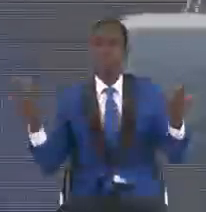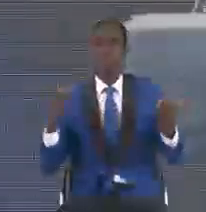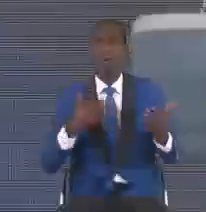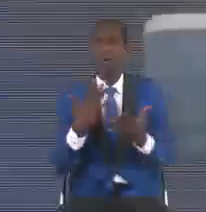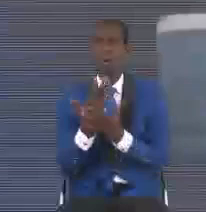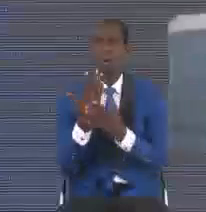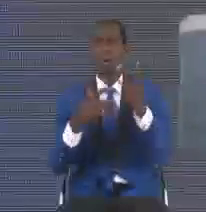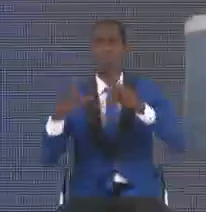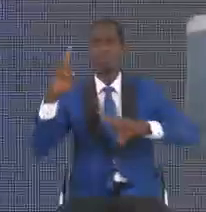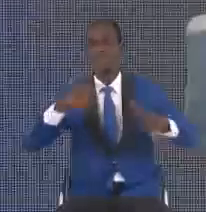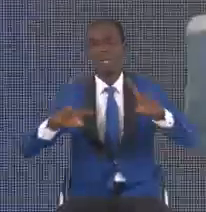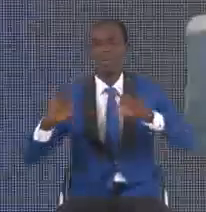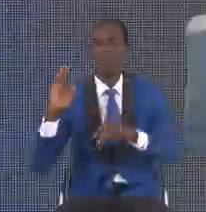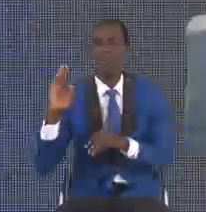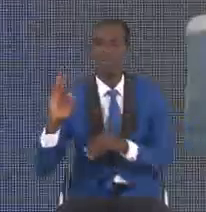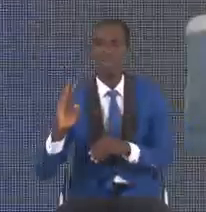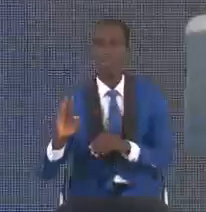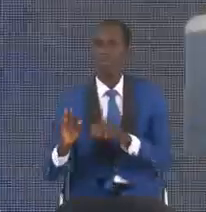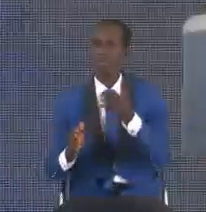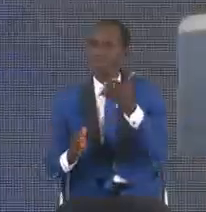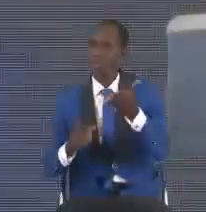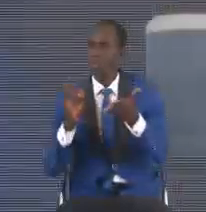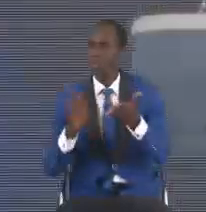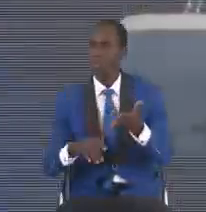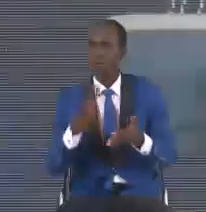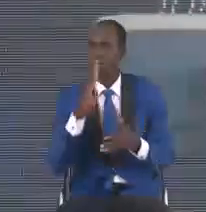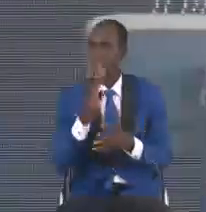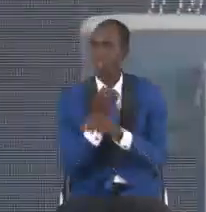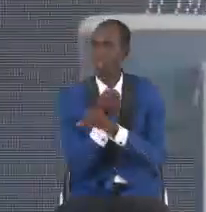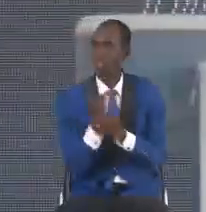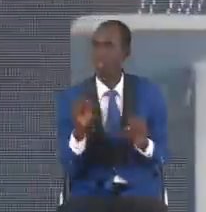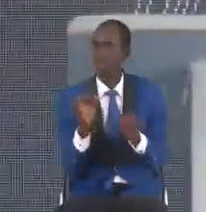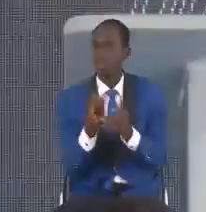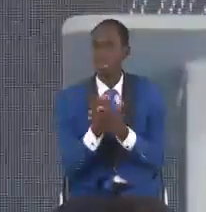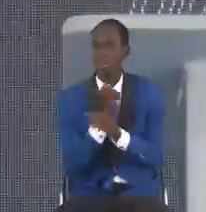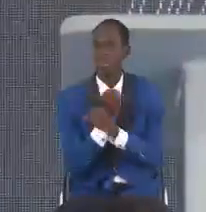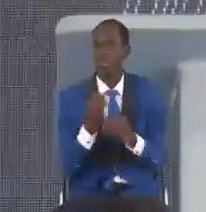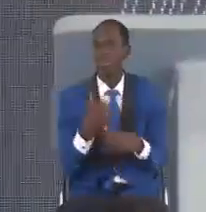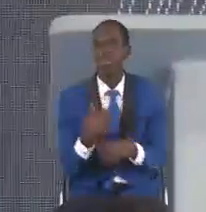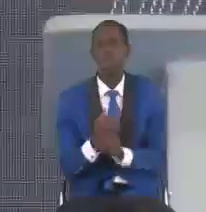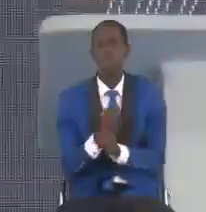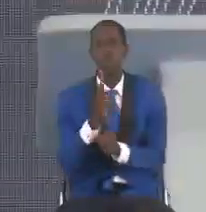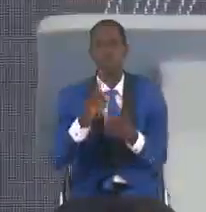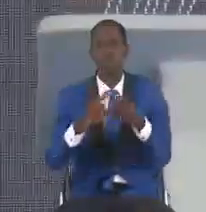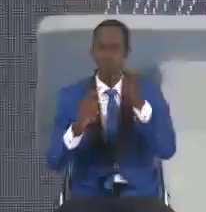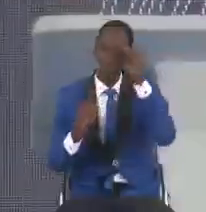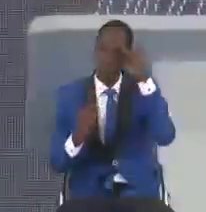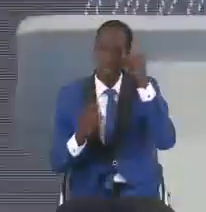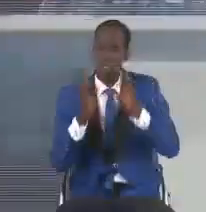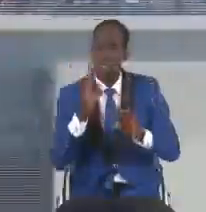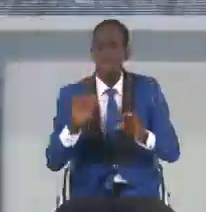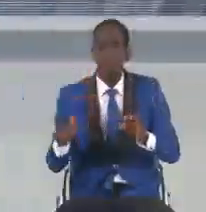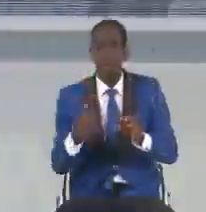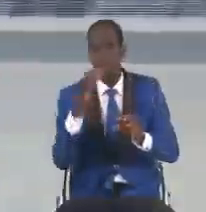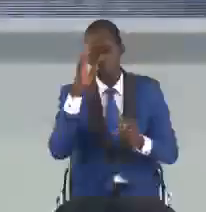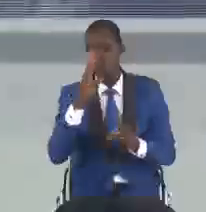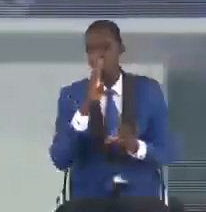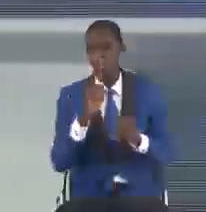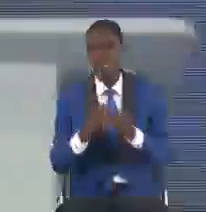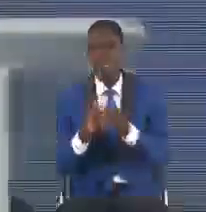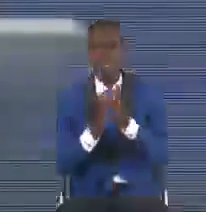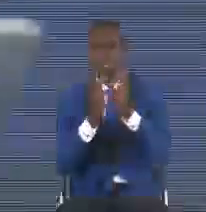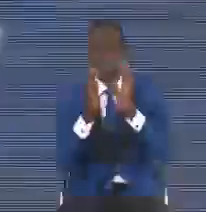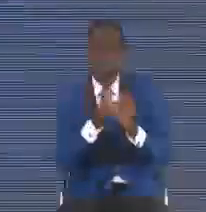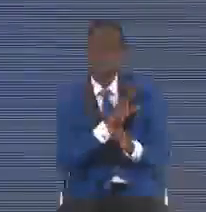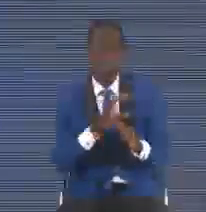word. There is salvation, and the salvation makes you to understand, if any man be in Christ, is a new creature.